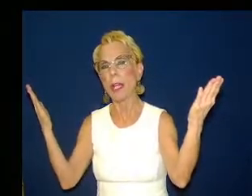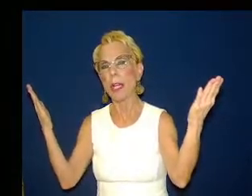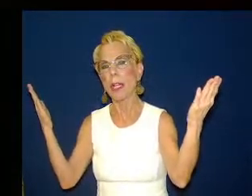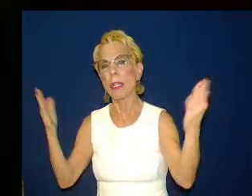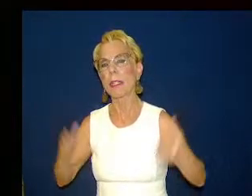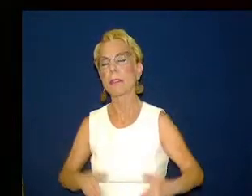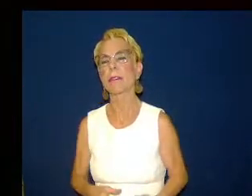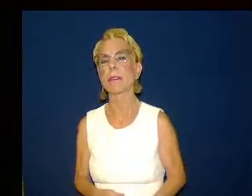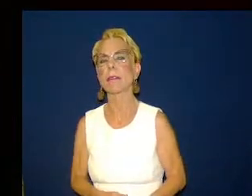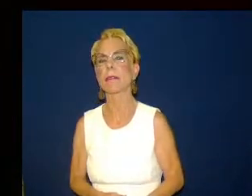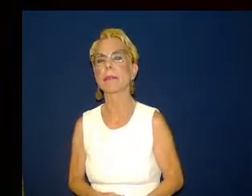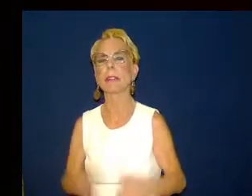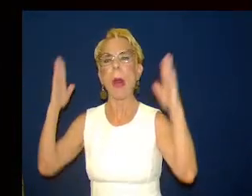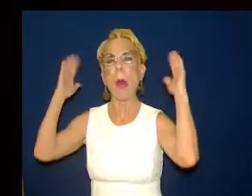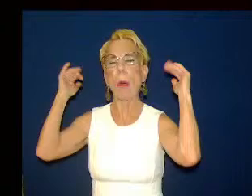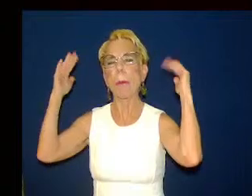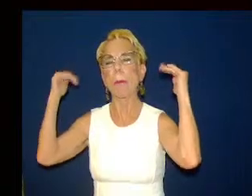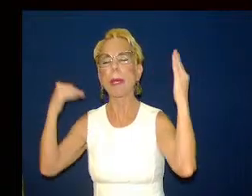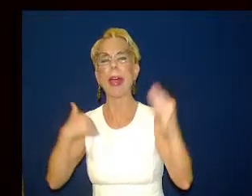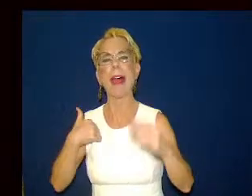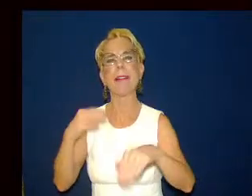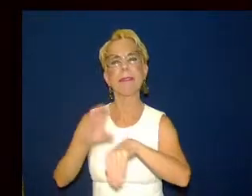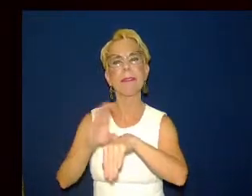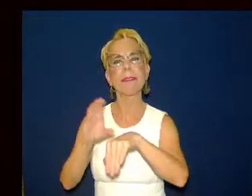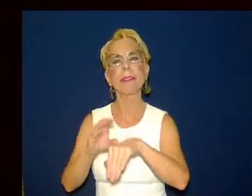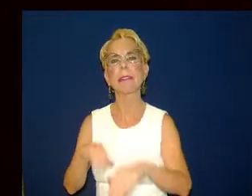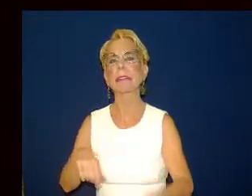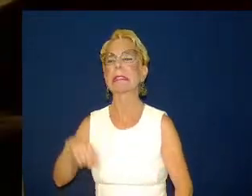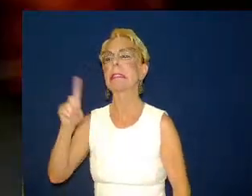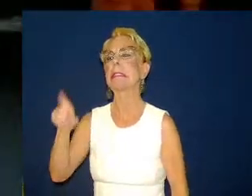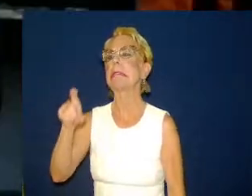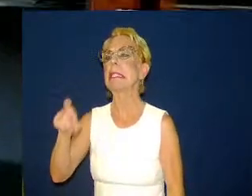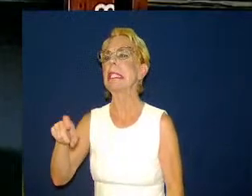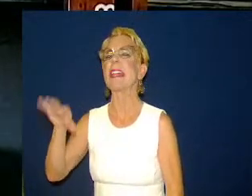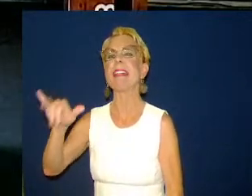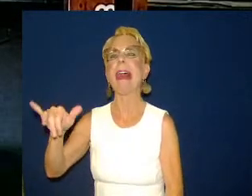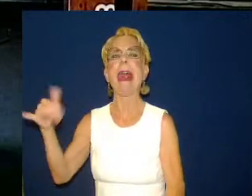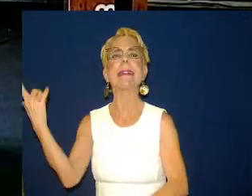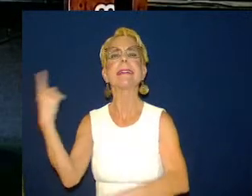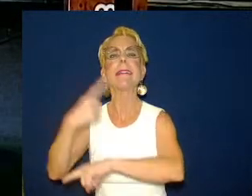Let's take an inventory real quick of your life. Look at your life.